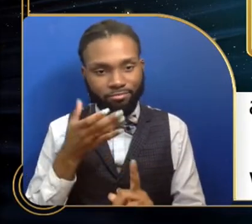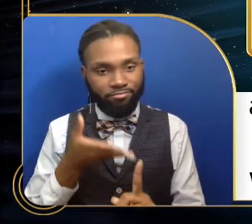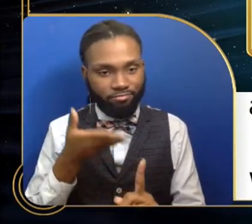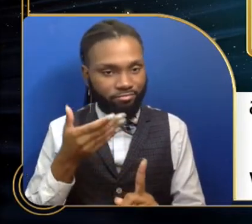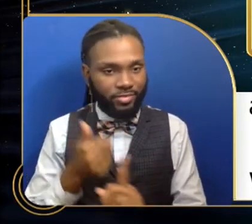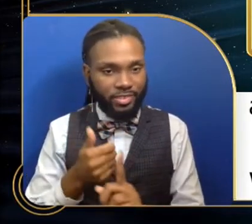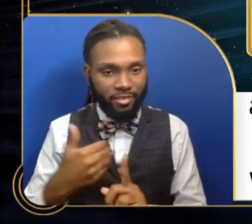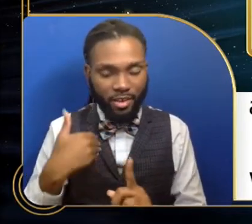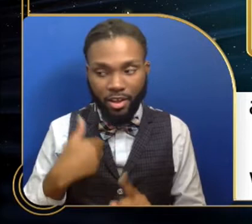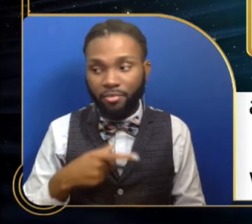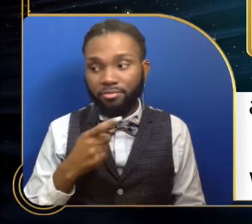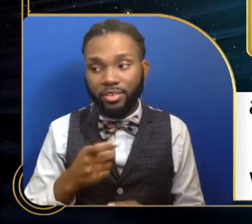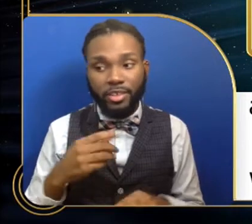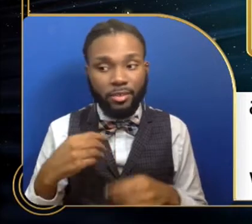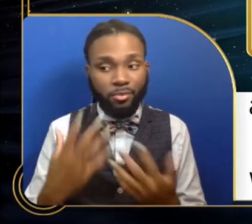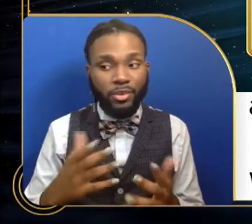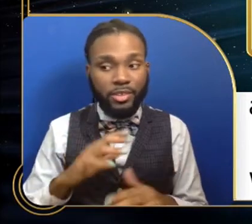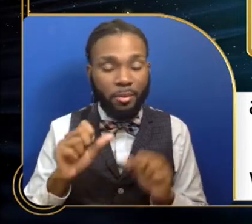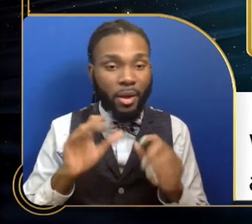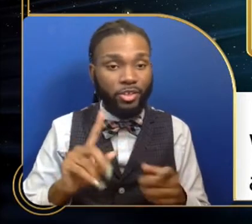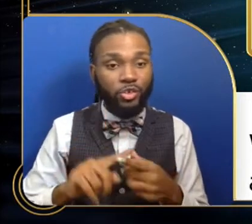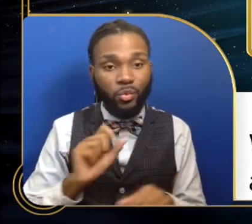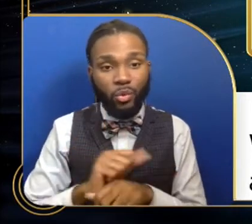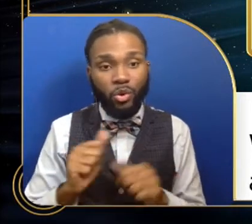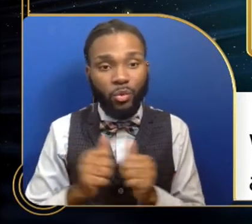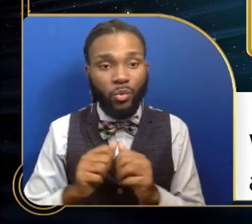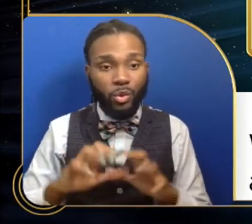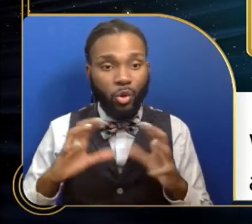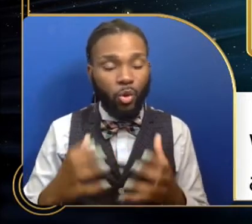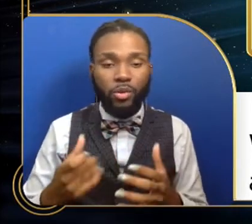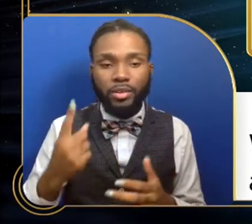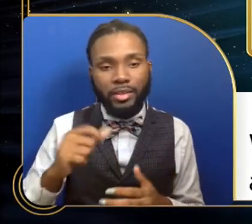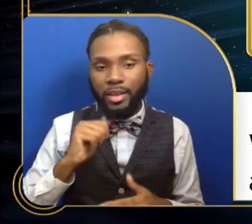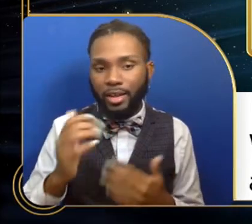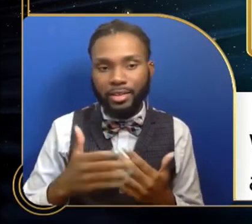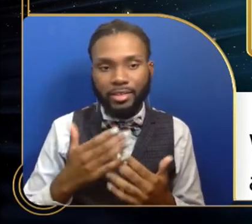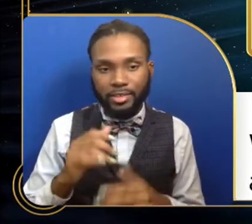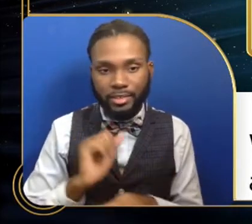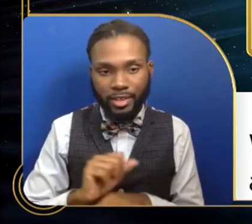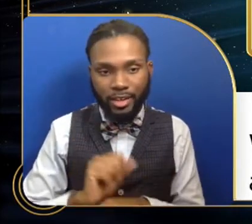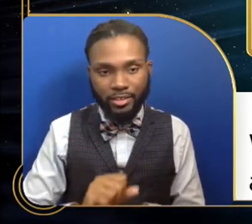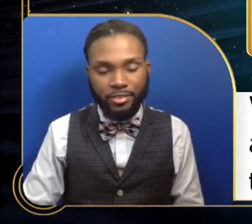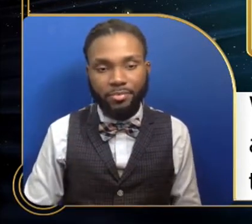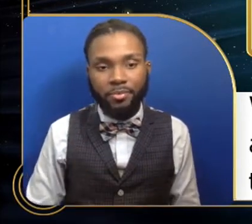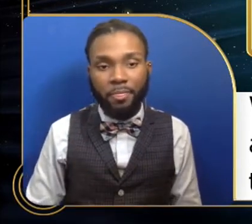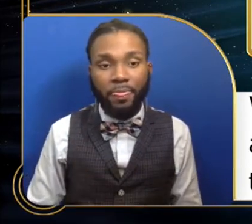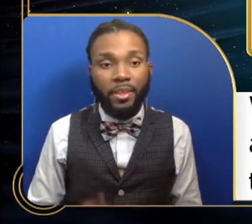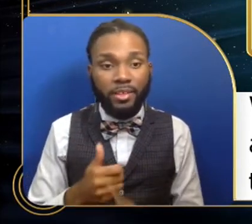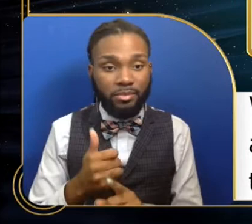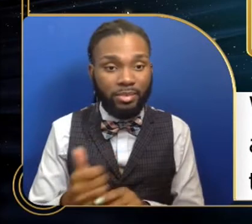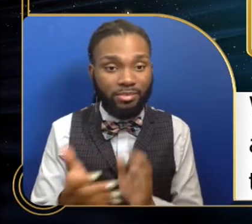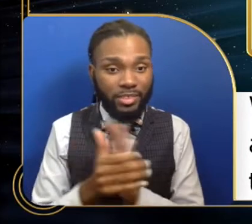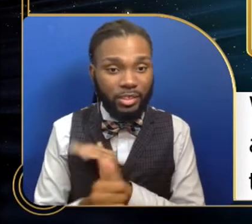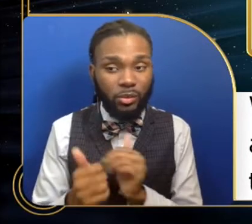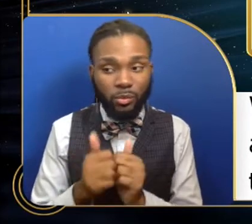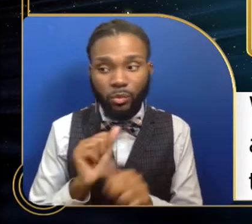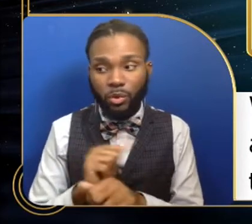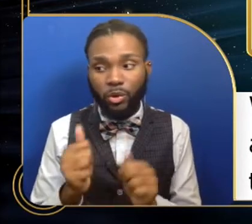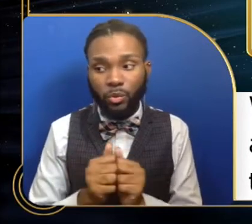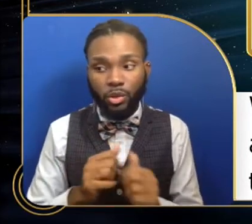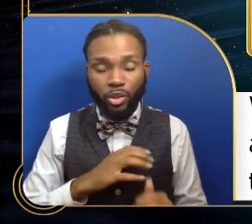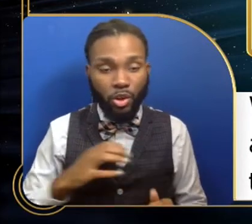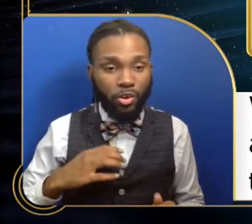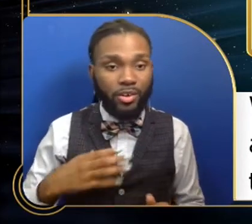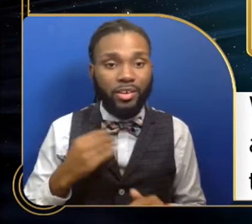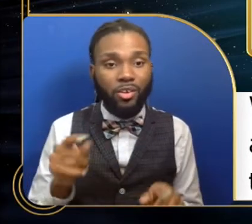brings a magic to working with coalitions, not an easy task. He is skilled in working with Congress and the